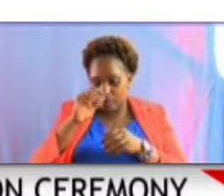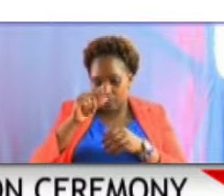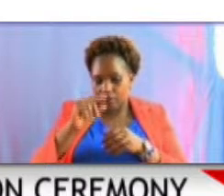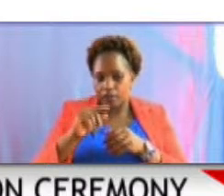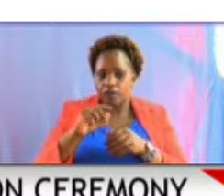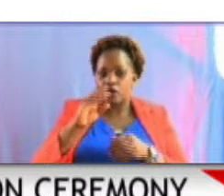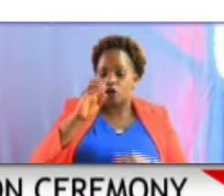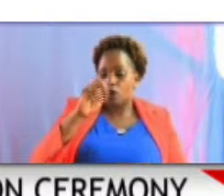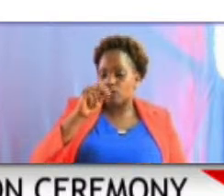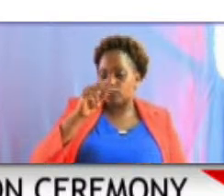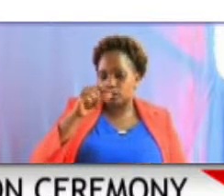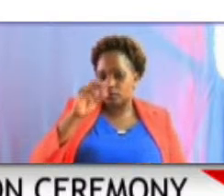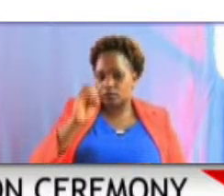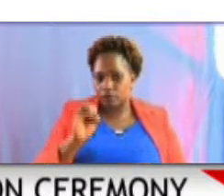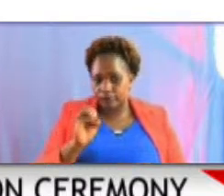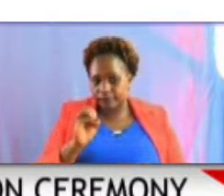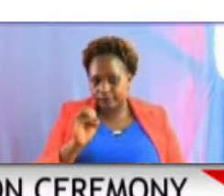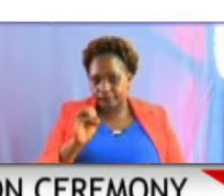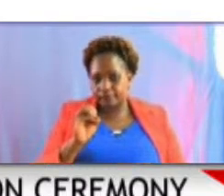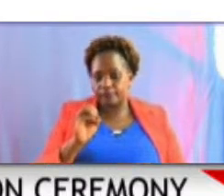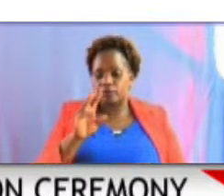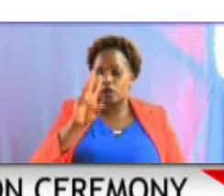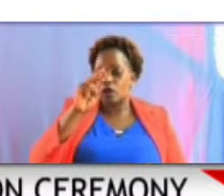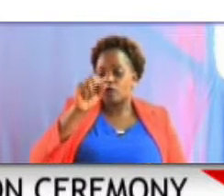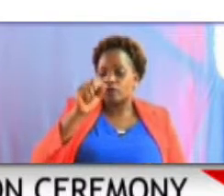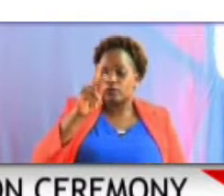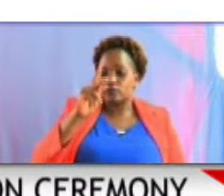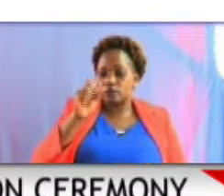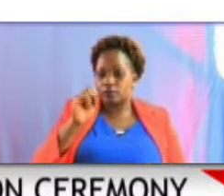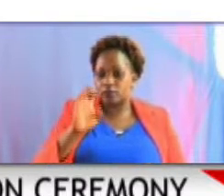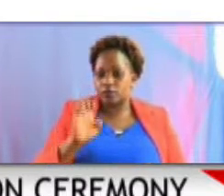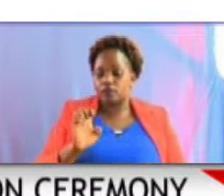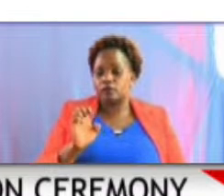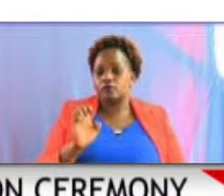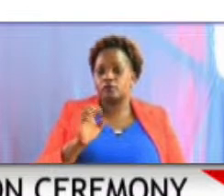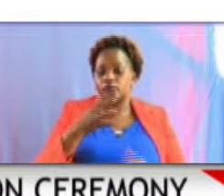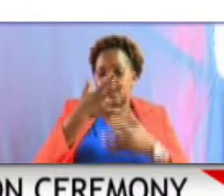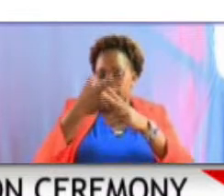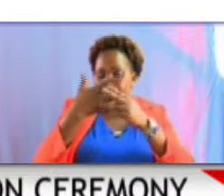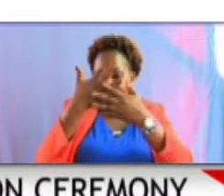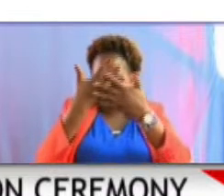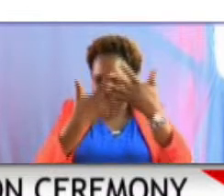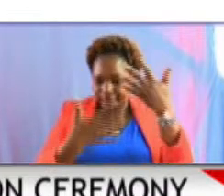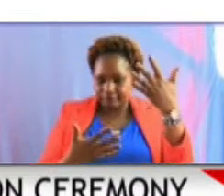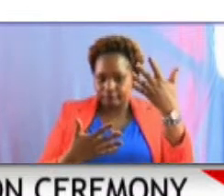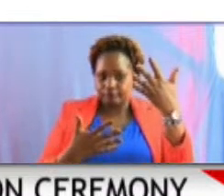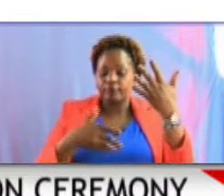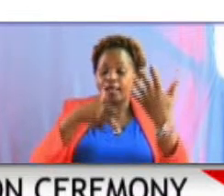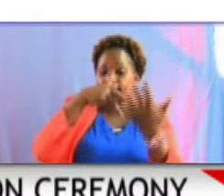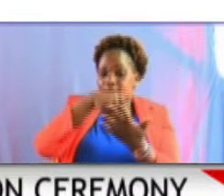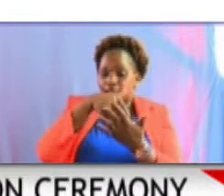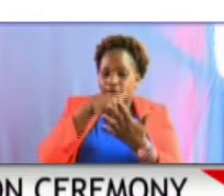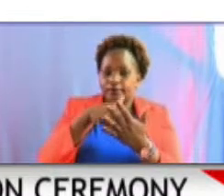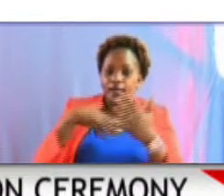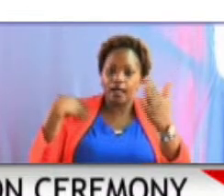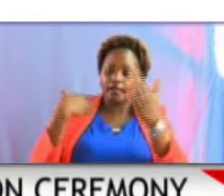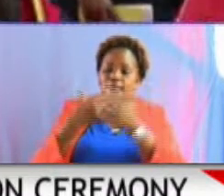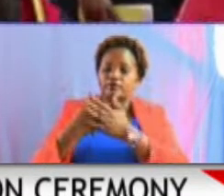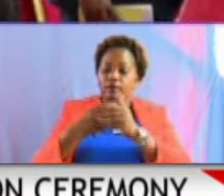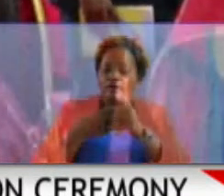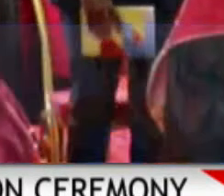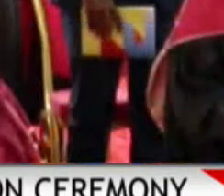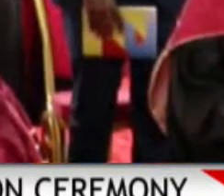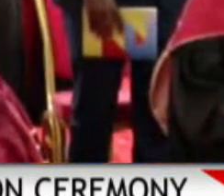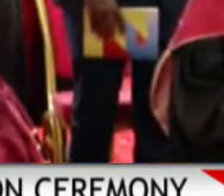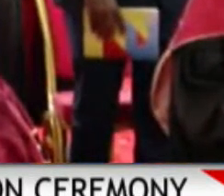Onyango Kevin Agina, Wasike Helen Hasiro. Graduates remain standing until the conferment